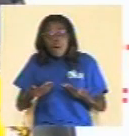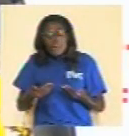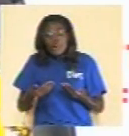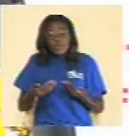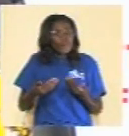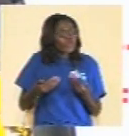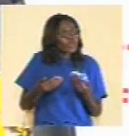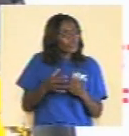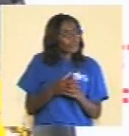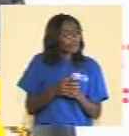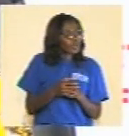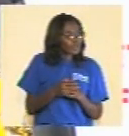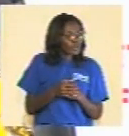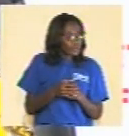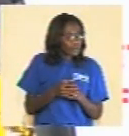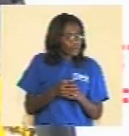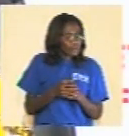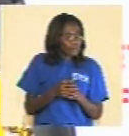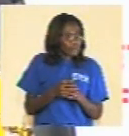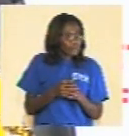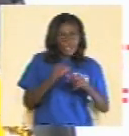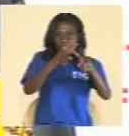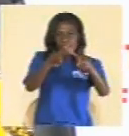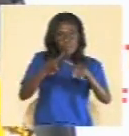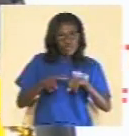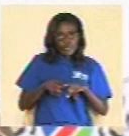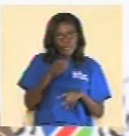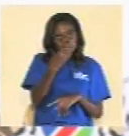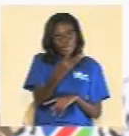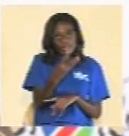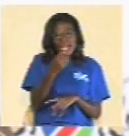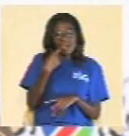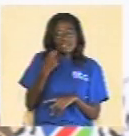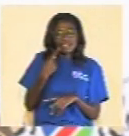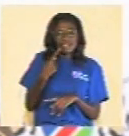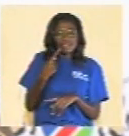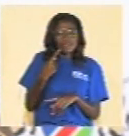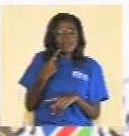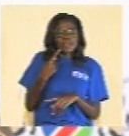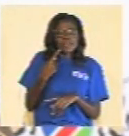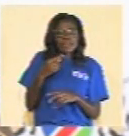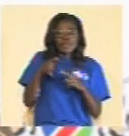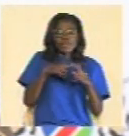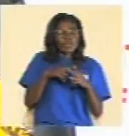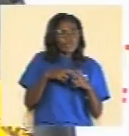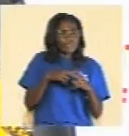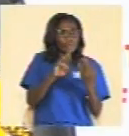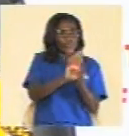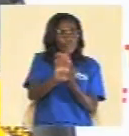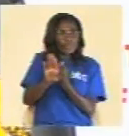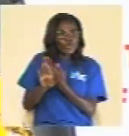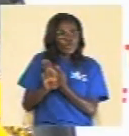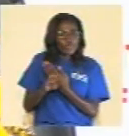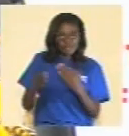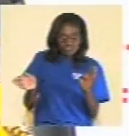which we usually use about 3 different types of medication, the antibiotics, so that we prevent resistance.